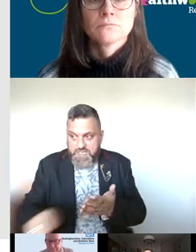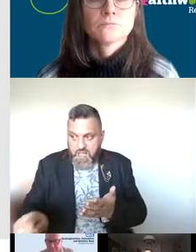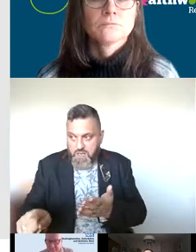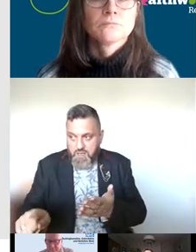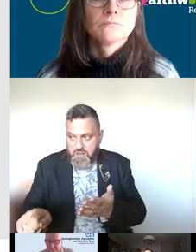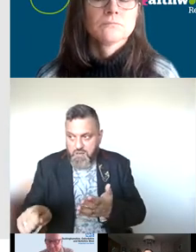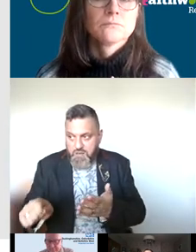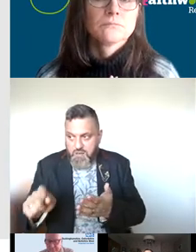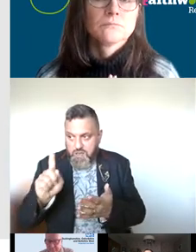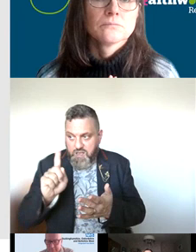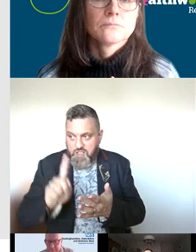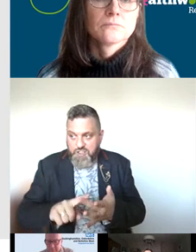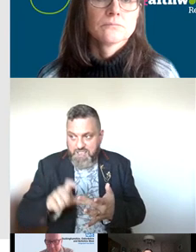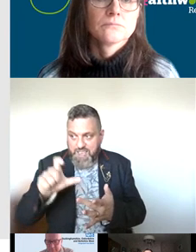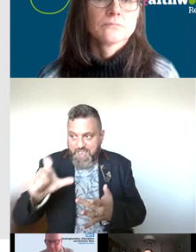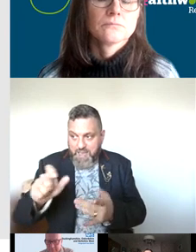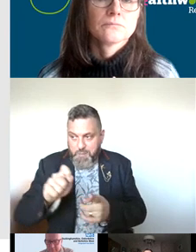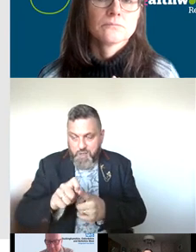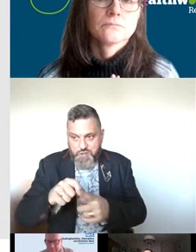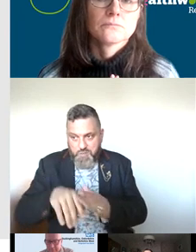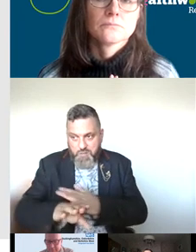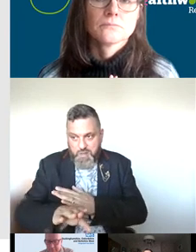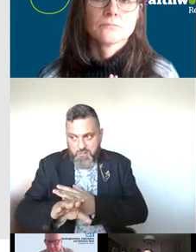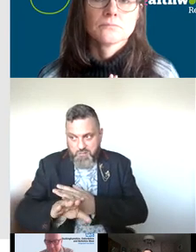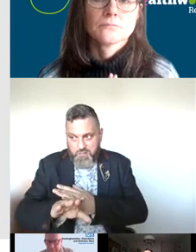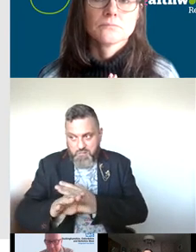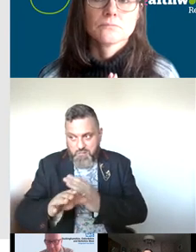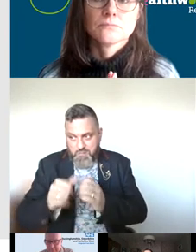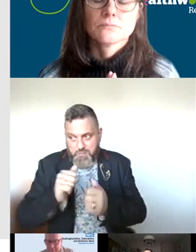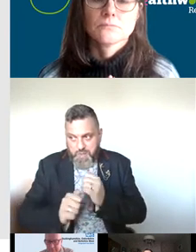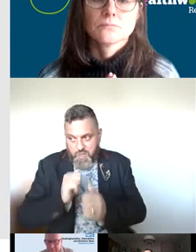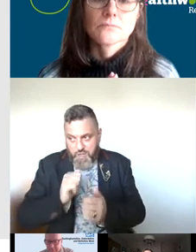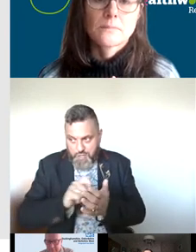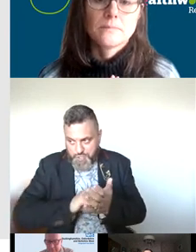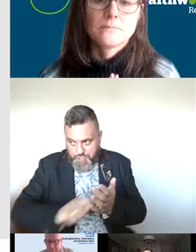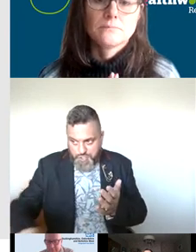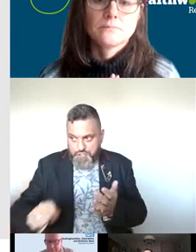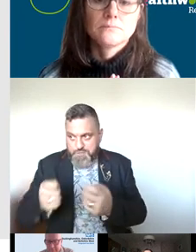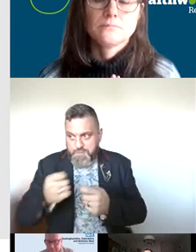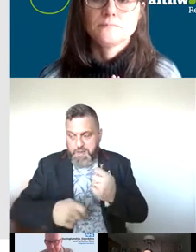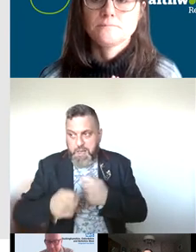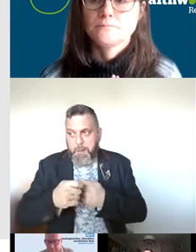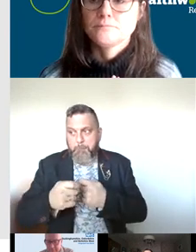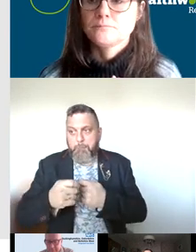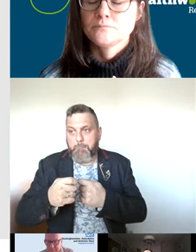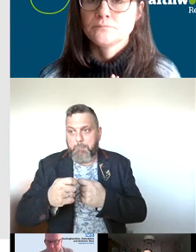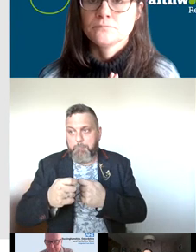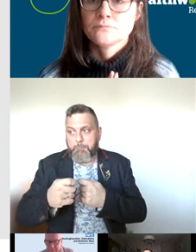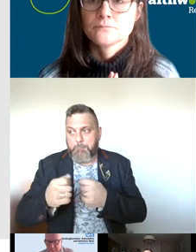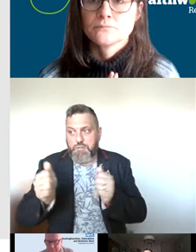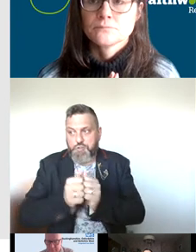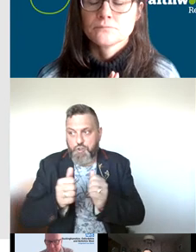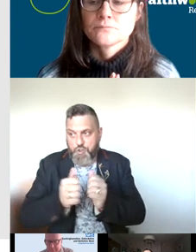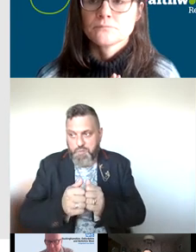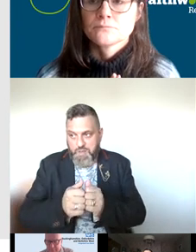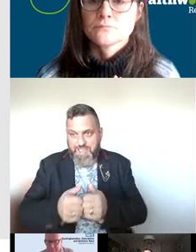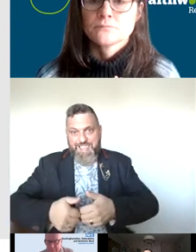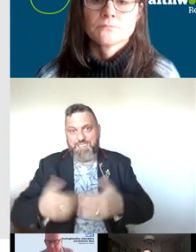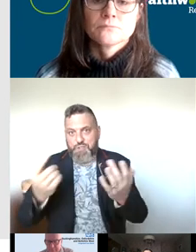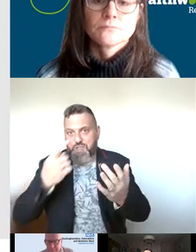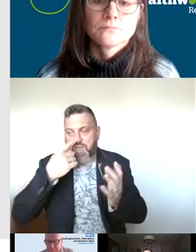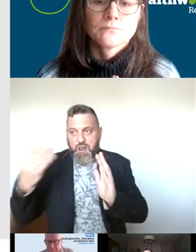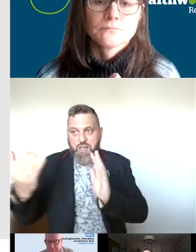Integrated Care Partnership in March, following which it will be a public document that will that anybody can